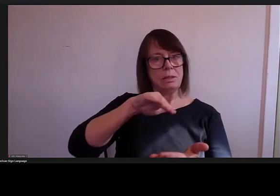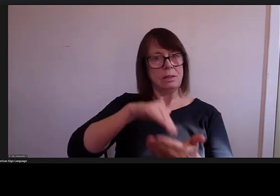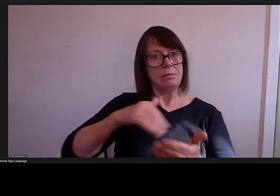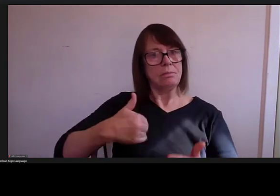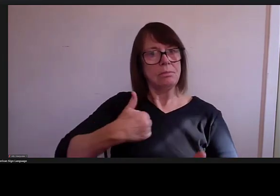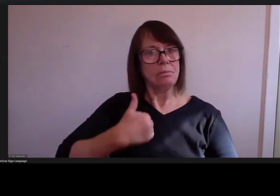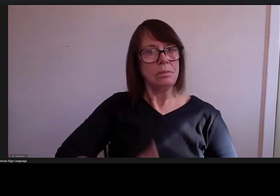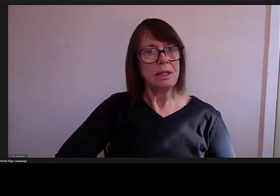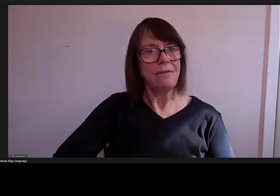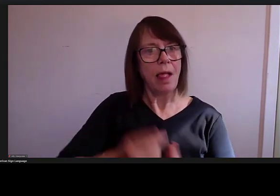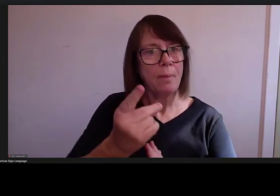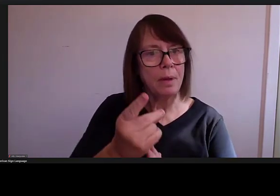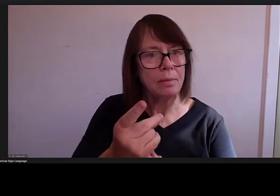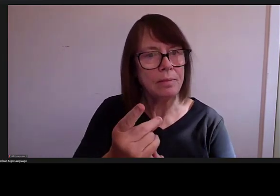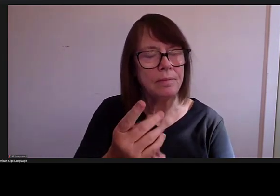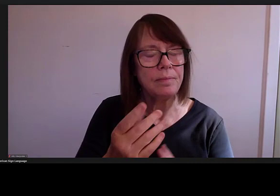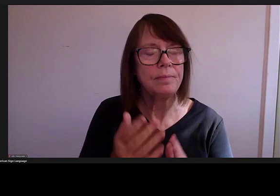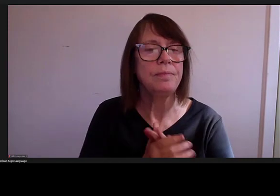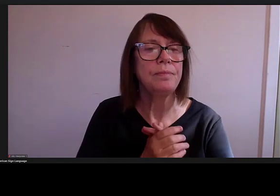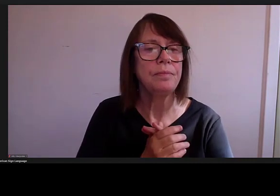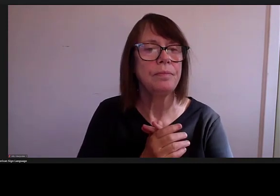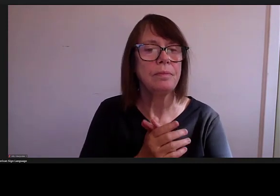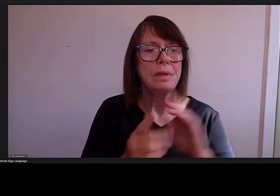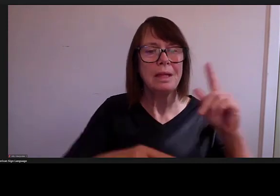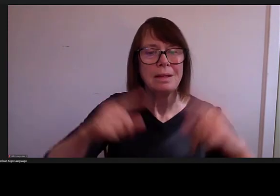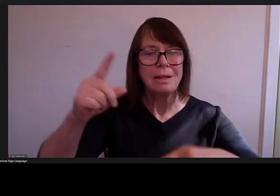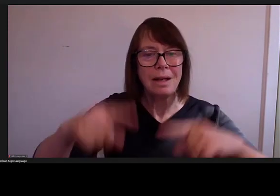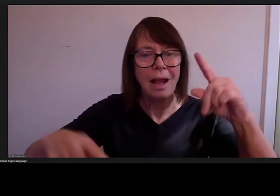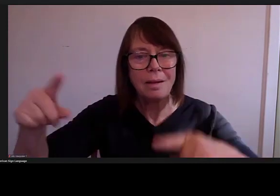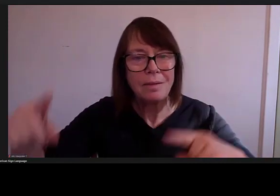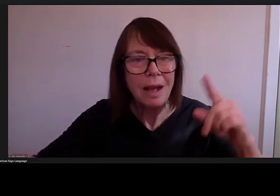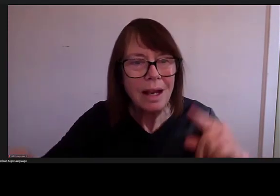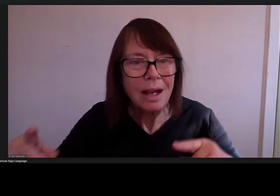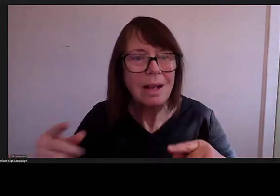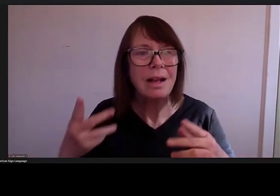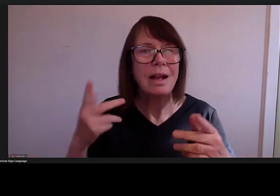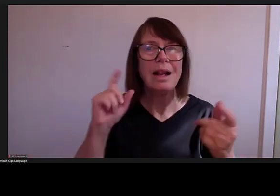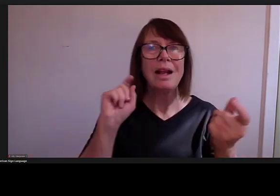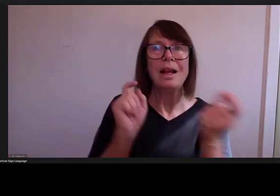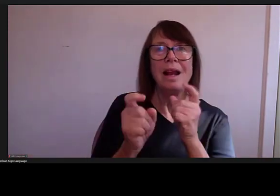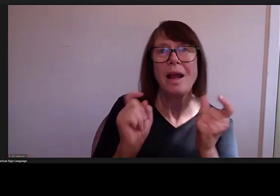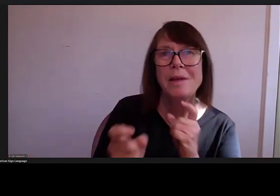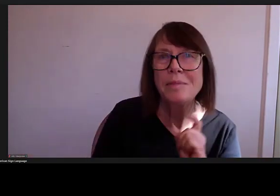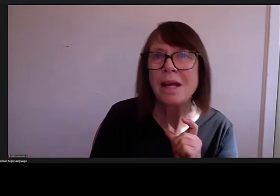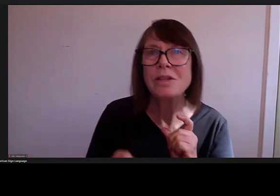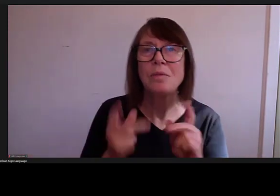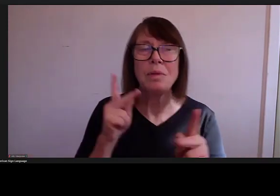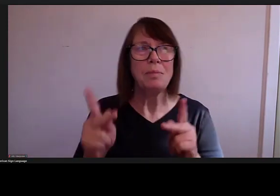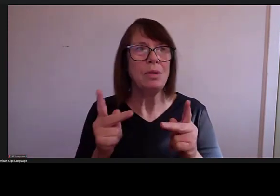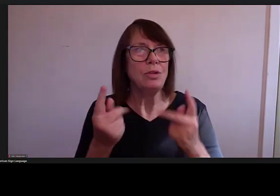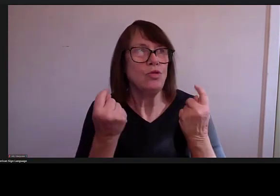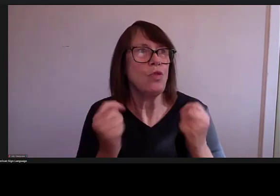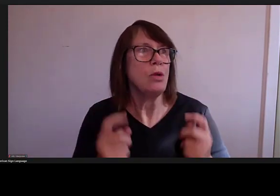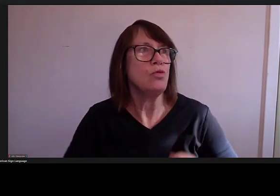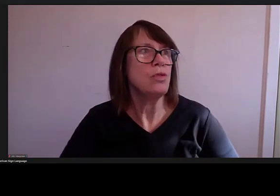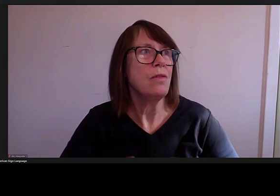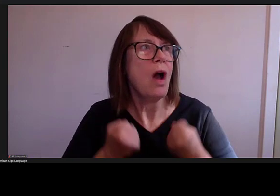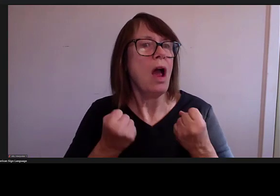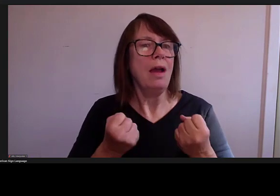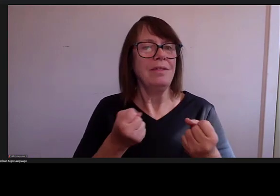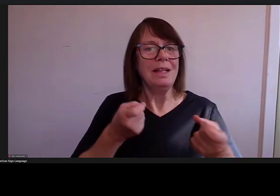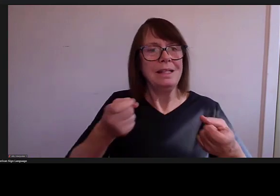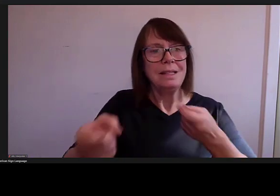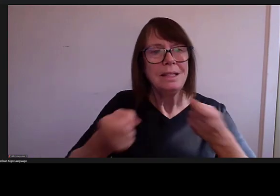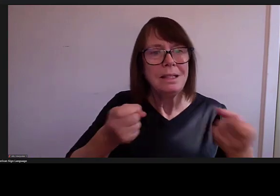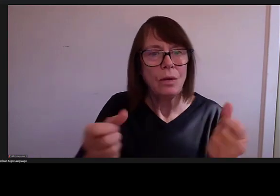that there is a wide range of adaptations people make in order to cope with and survive trauma, and there is